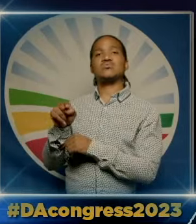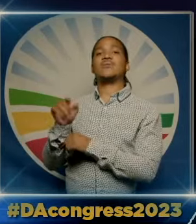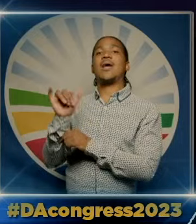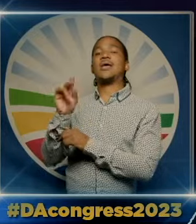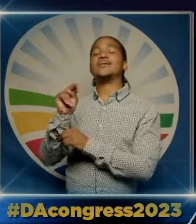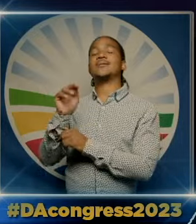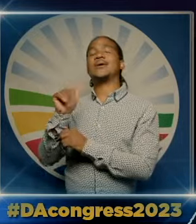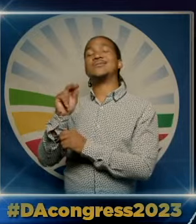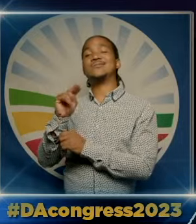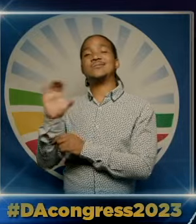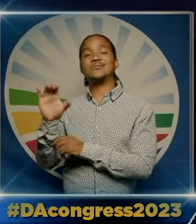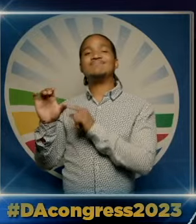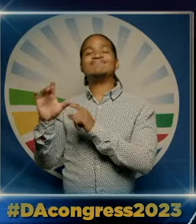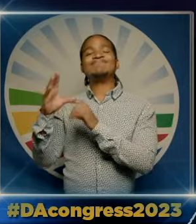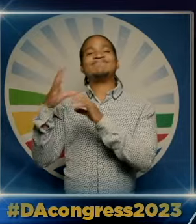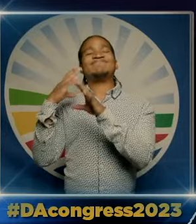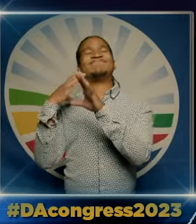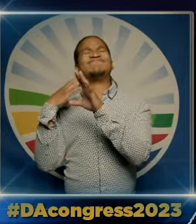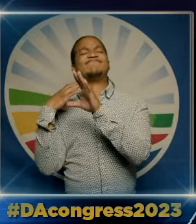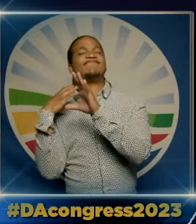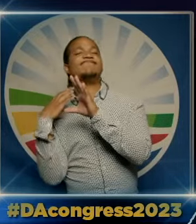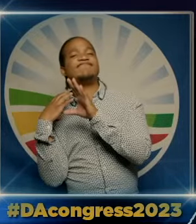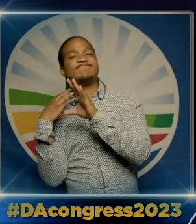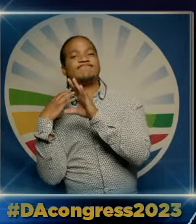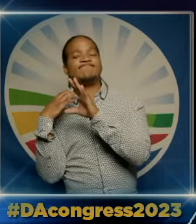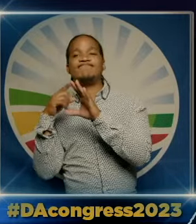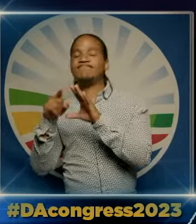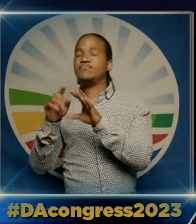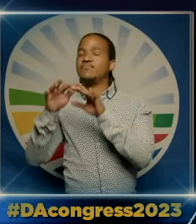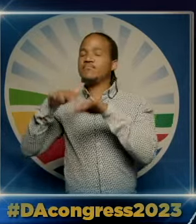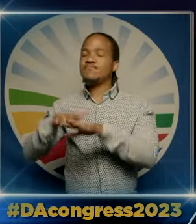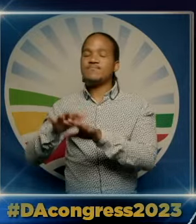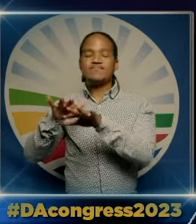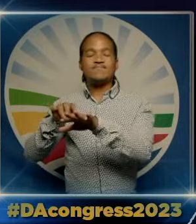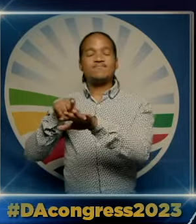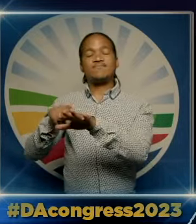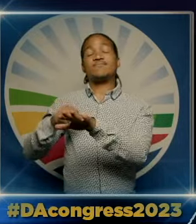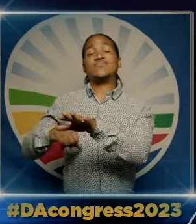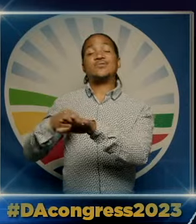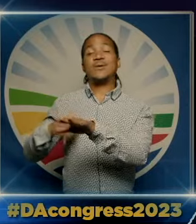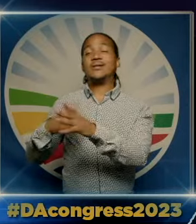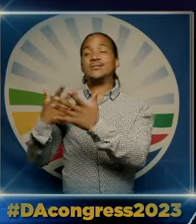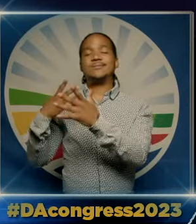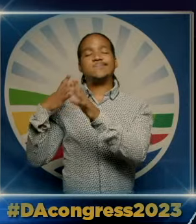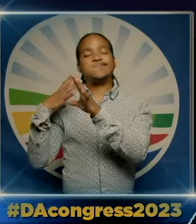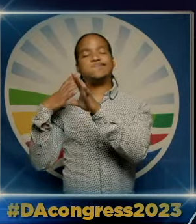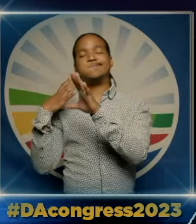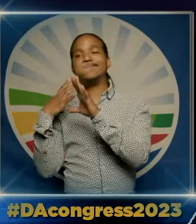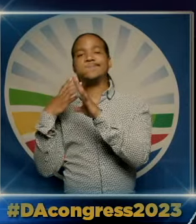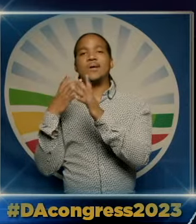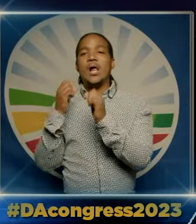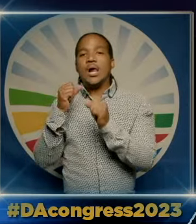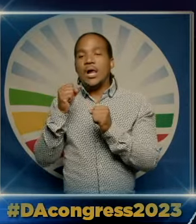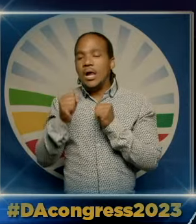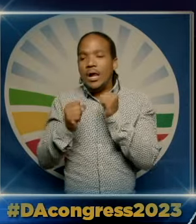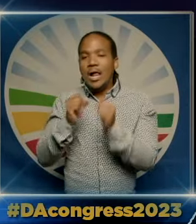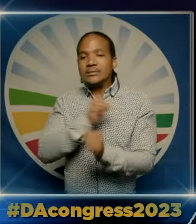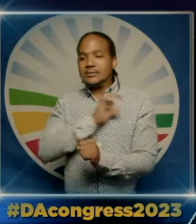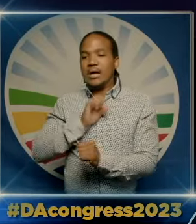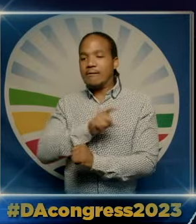The embattled and strained and cash-strapped Emfuleni local municipality struggles to pay salaries of its own